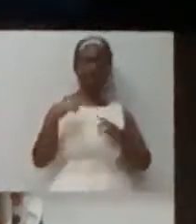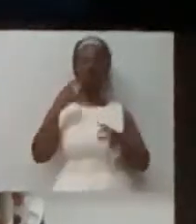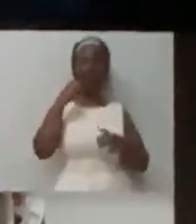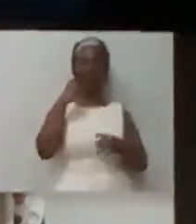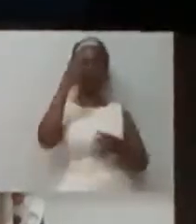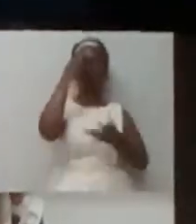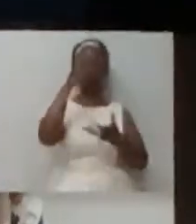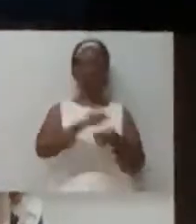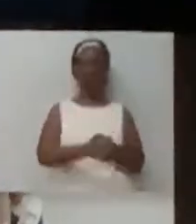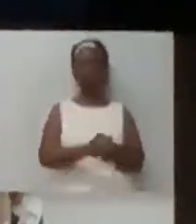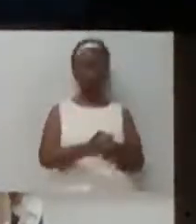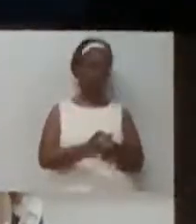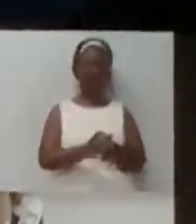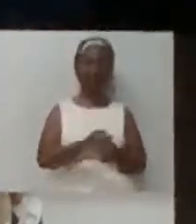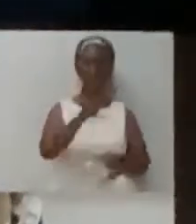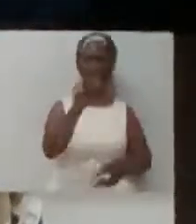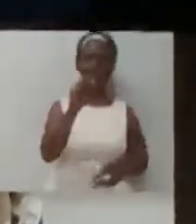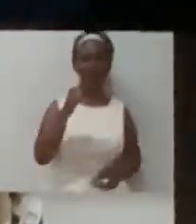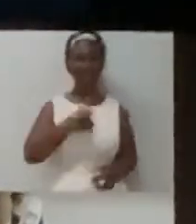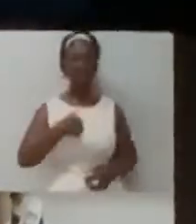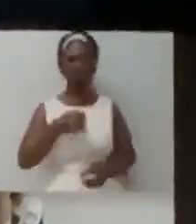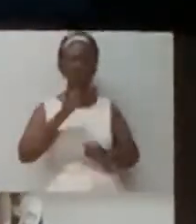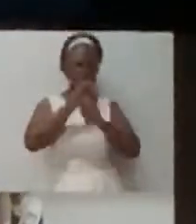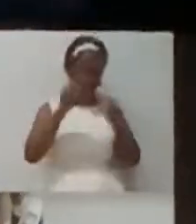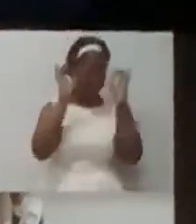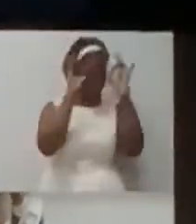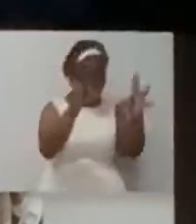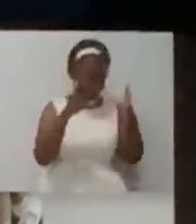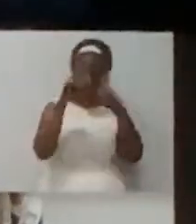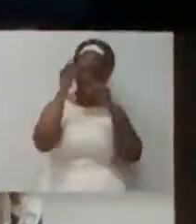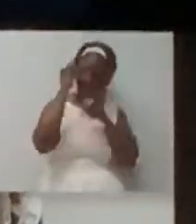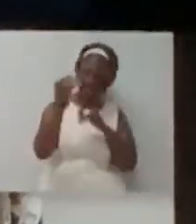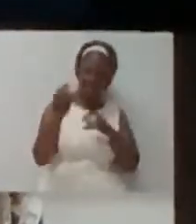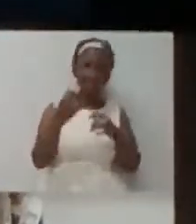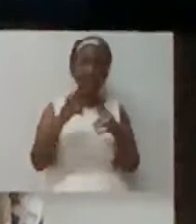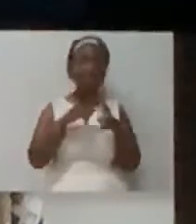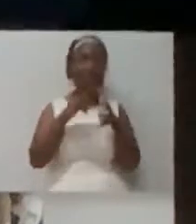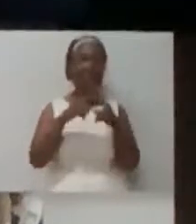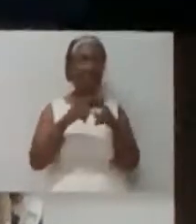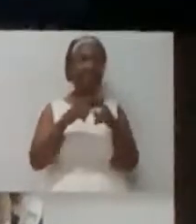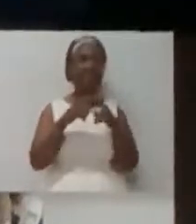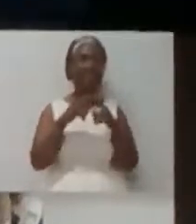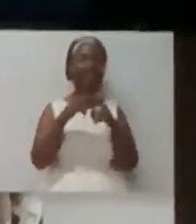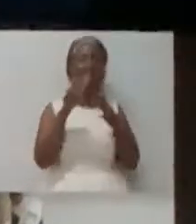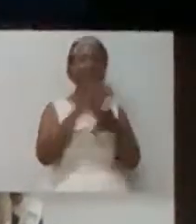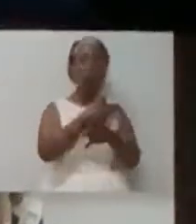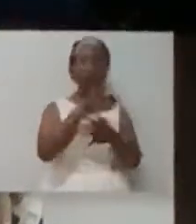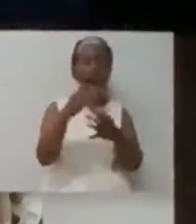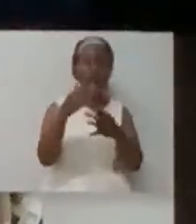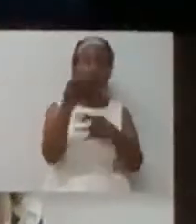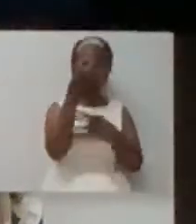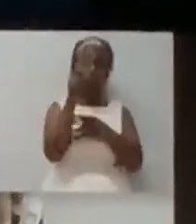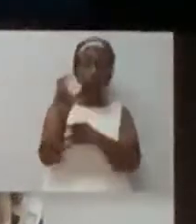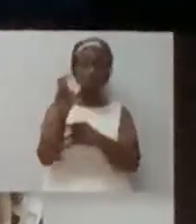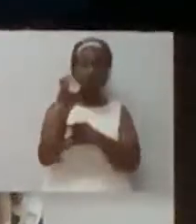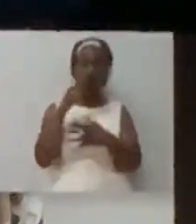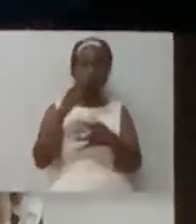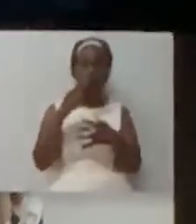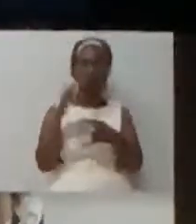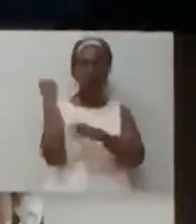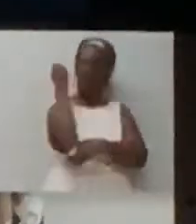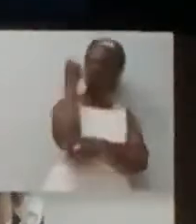fell asleep. I apologize for that. Nope, all terrible ideas. Suddenly, the song switched in my garage to Fight the Power by Public